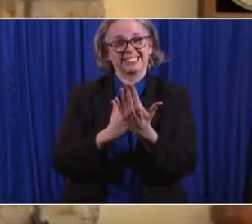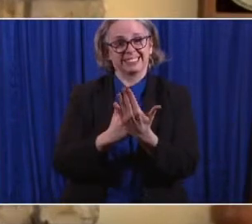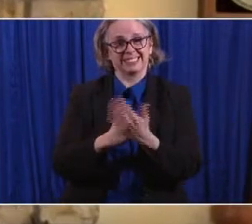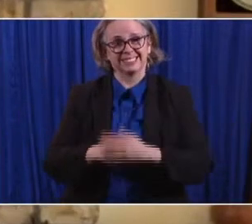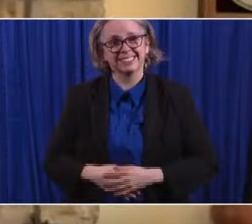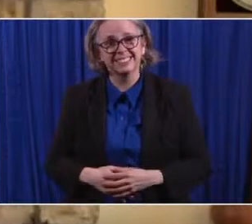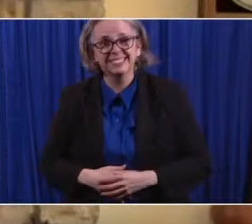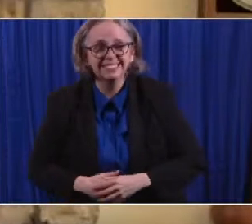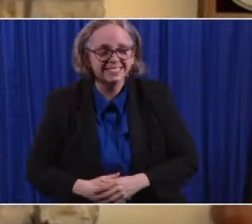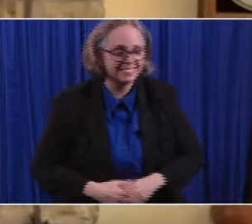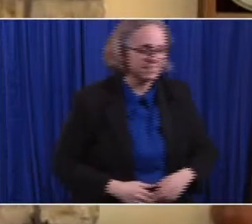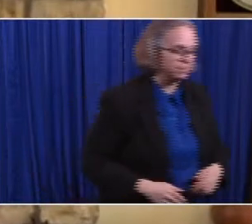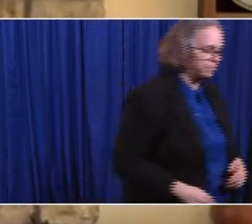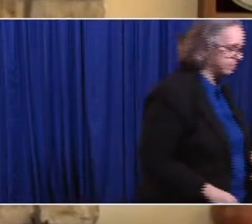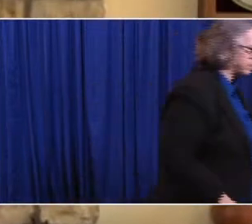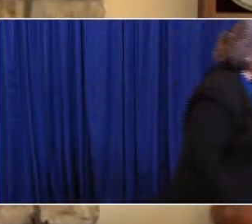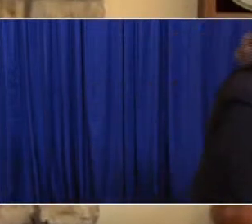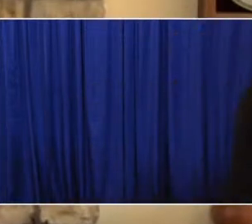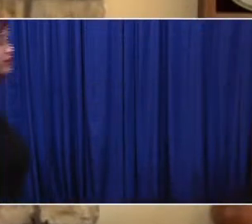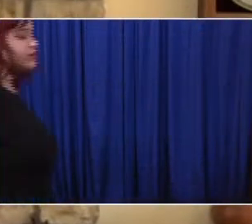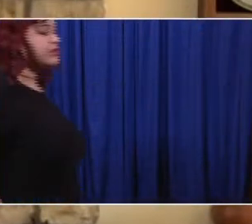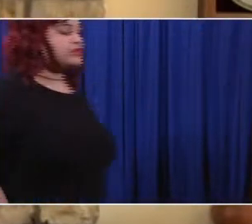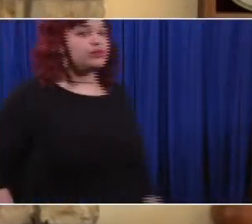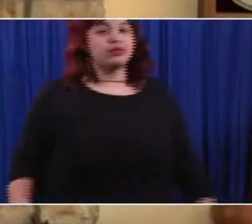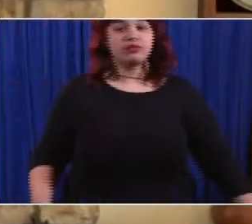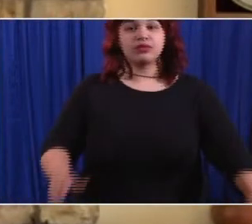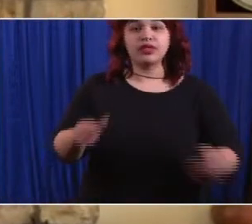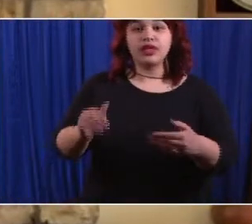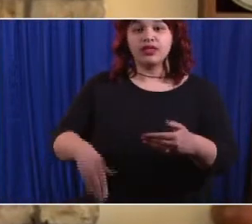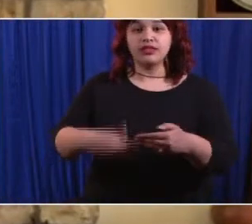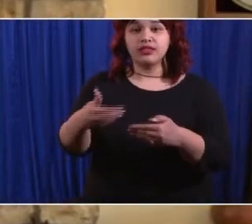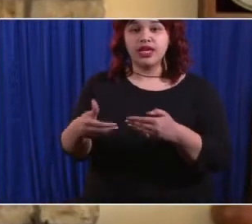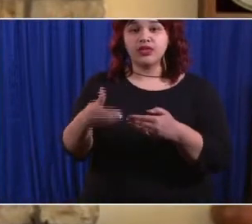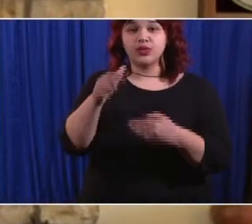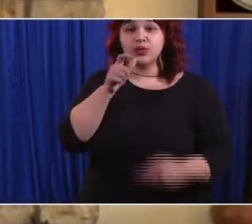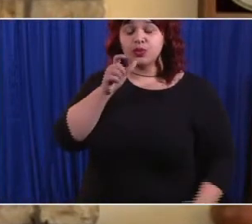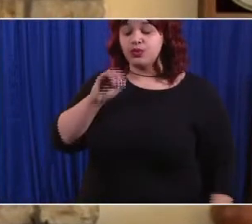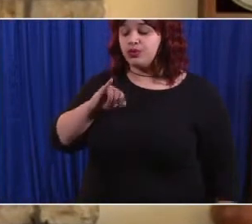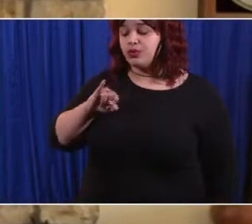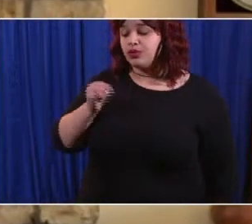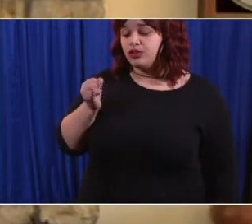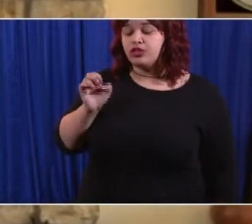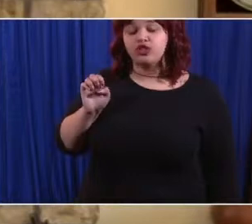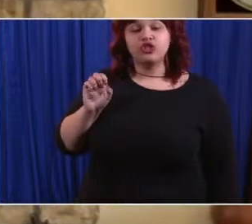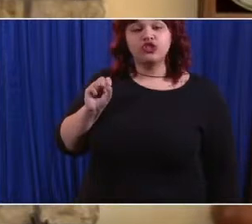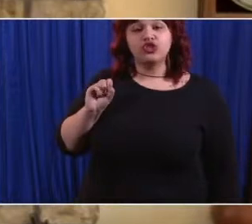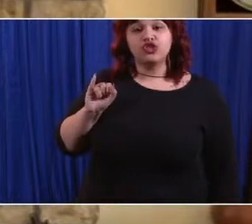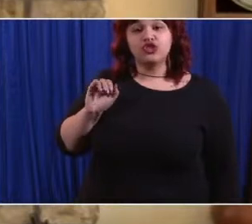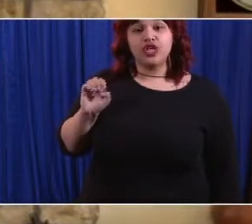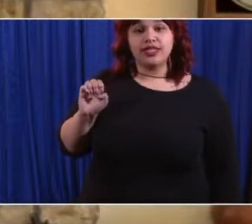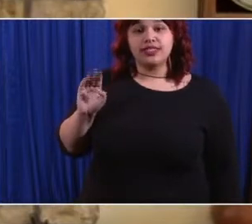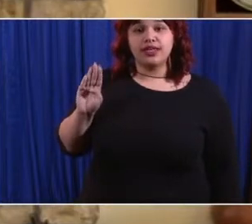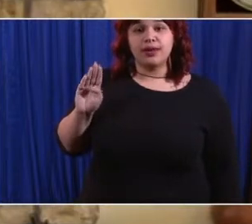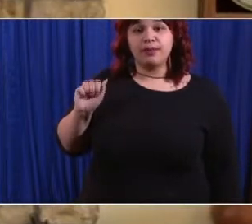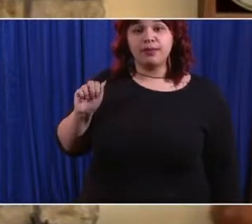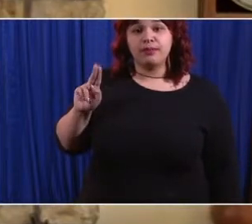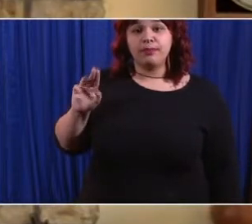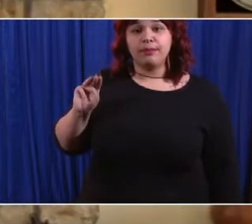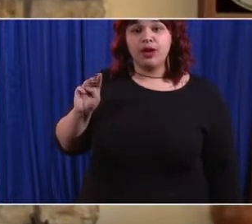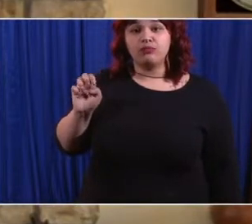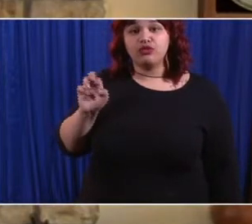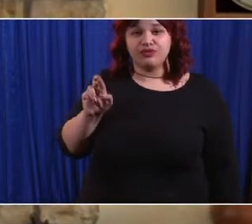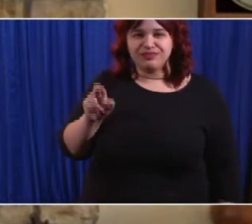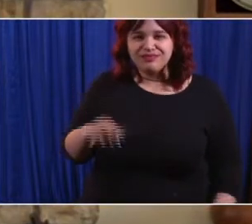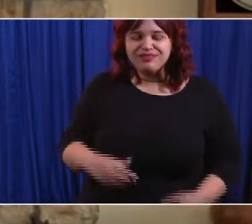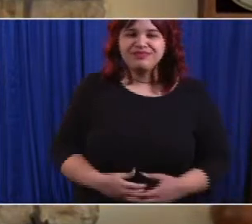Next question is from Jesse Balmert at the Cincinnati Enquirer. Hello, Governor. Hey, Jesse. I imagine every time you